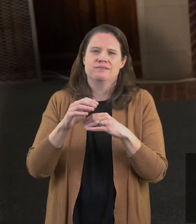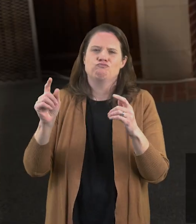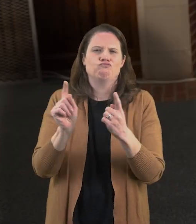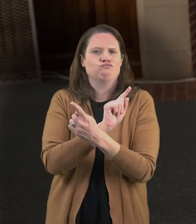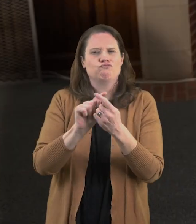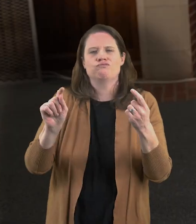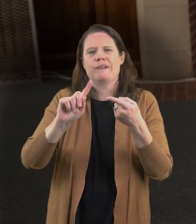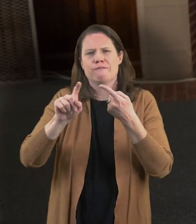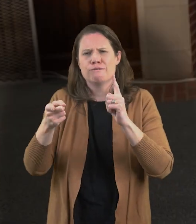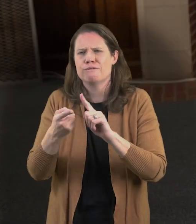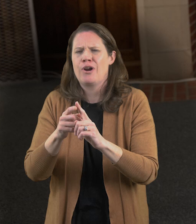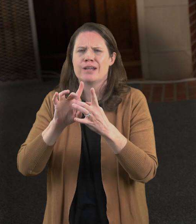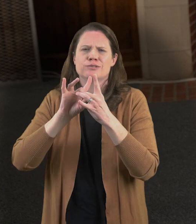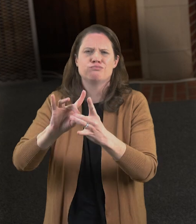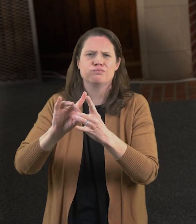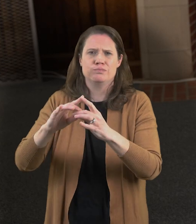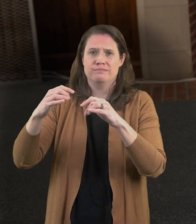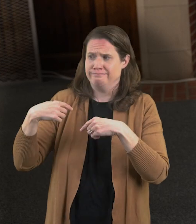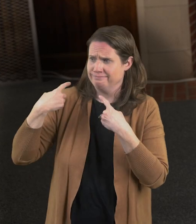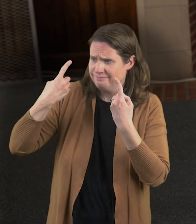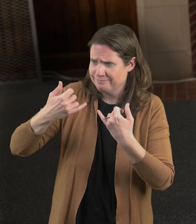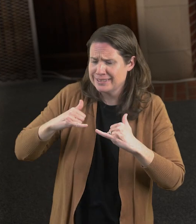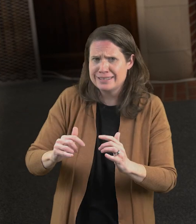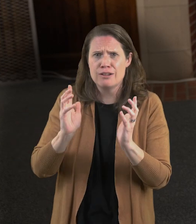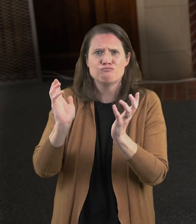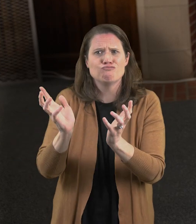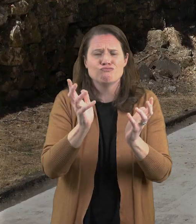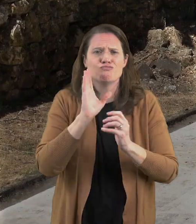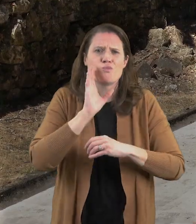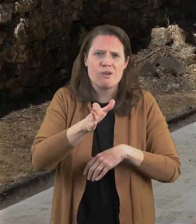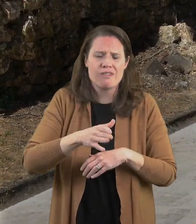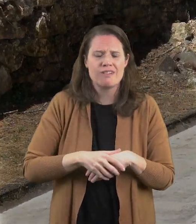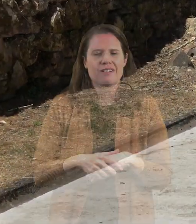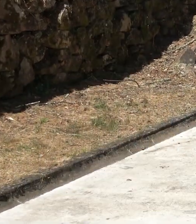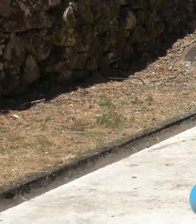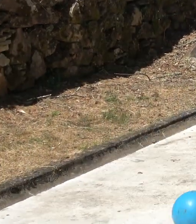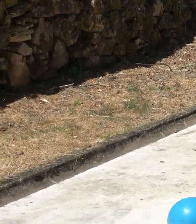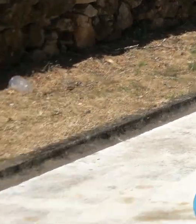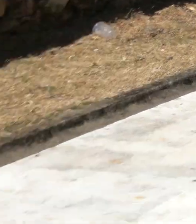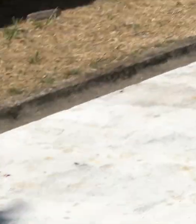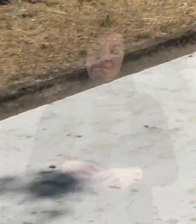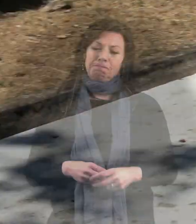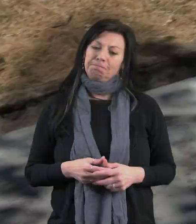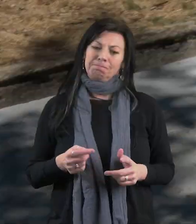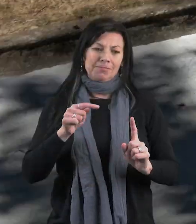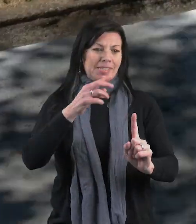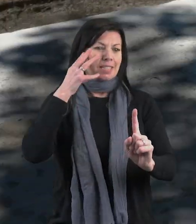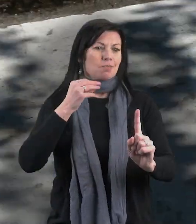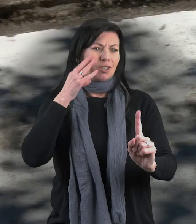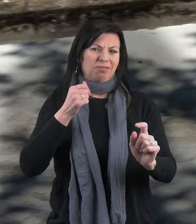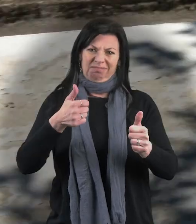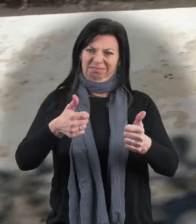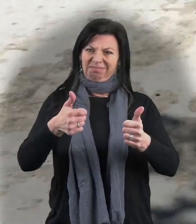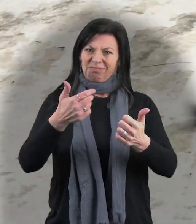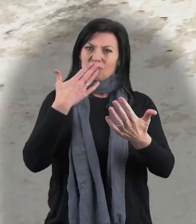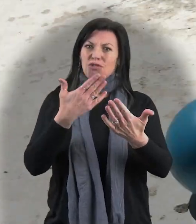a lot of long-lasting friendships who I still talk to this day. Raquel bowls outdoors. Raquel. It's a